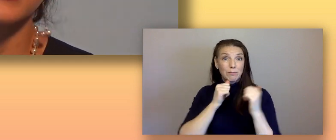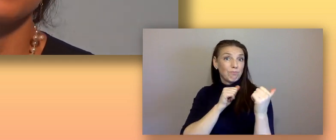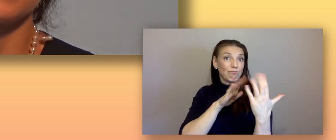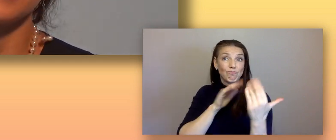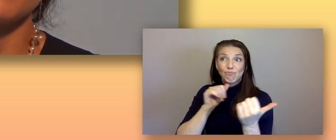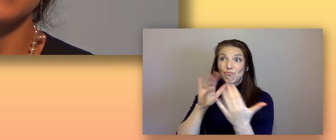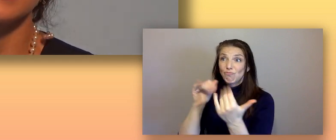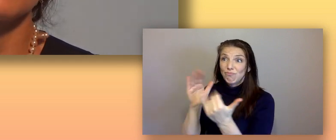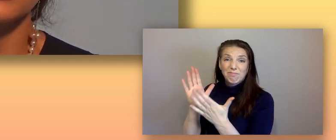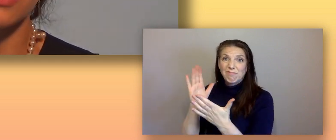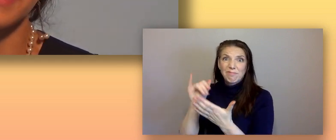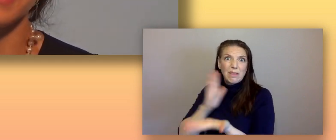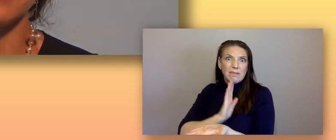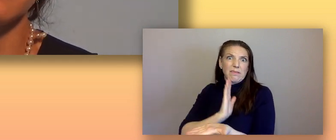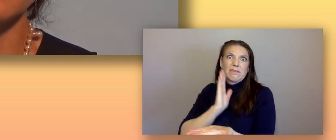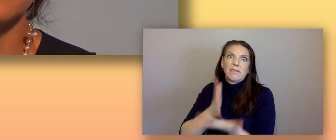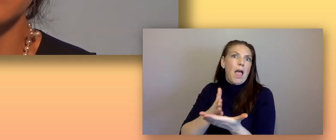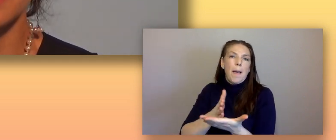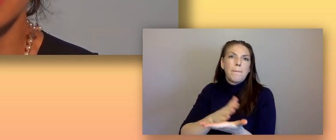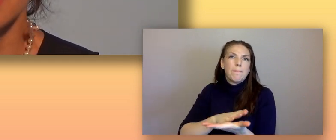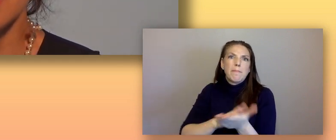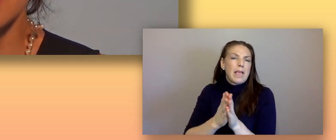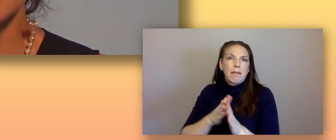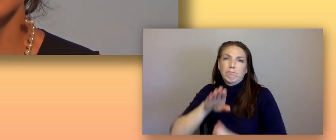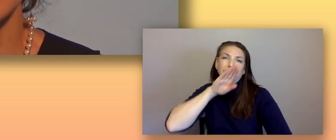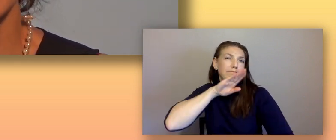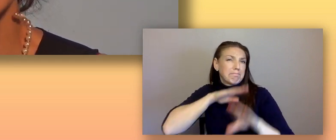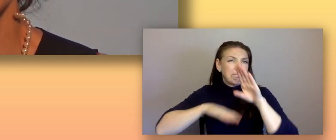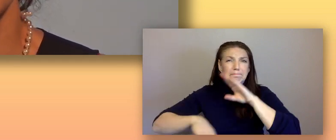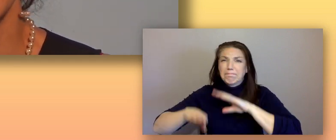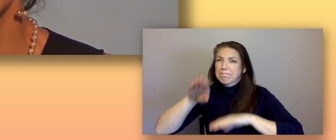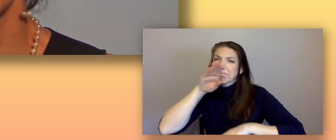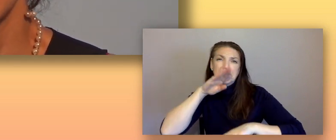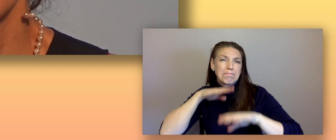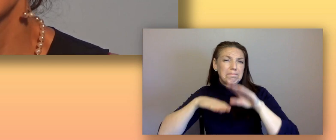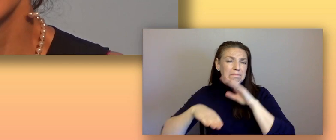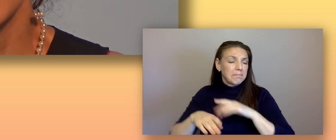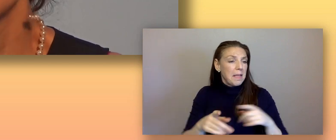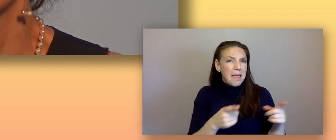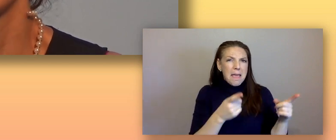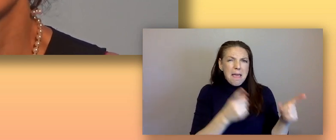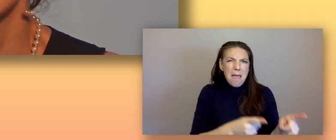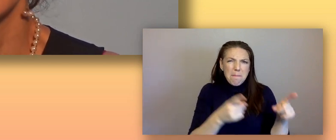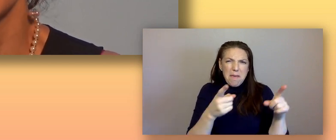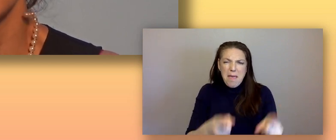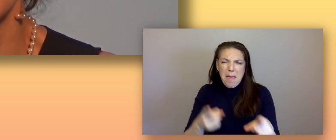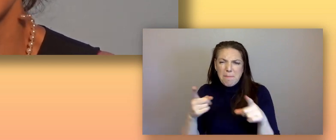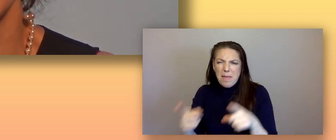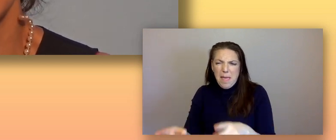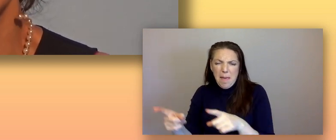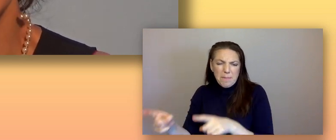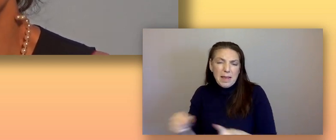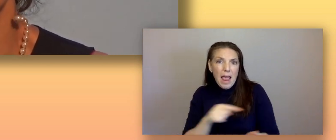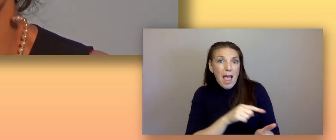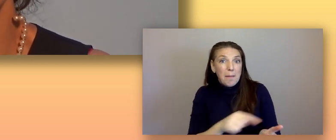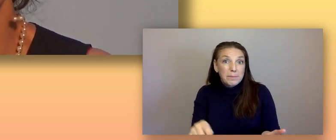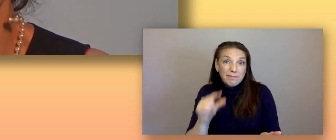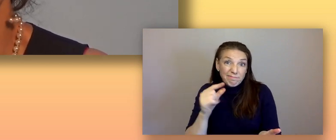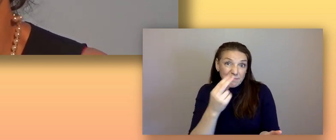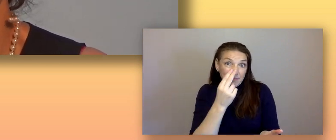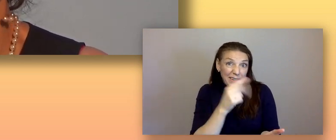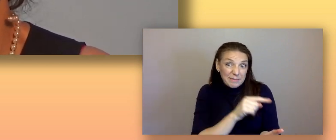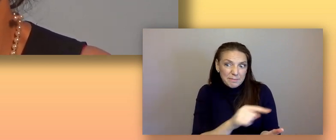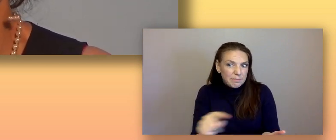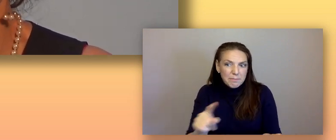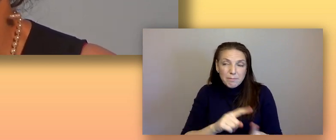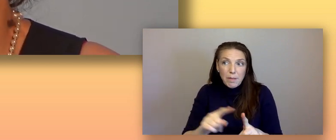be manageable and become terminal. A series of events, almost comical in their extremity, had led me